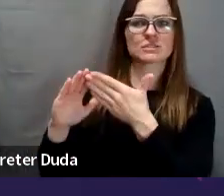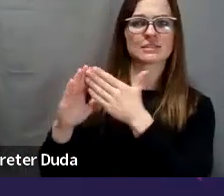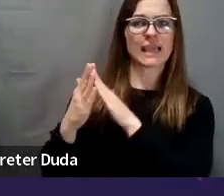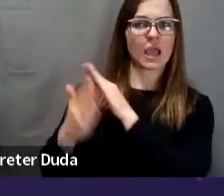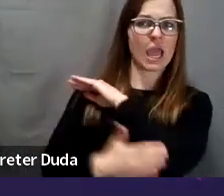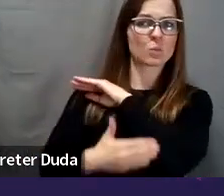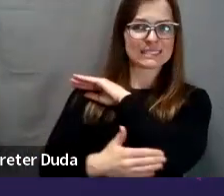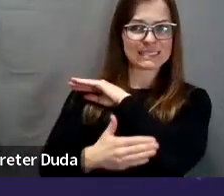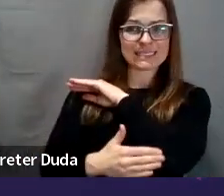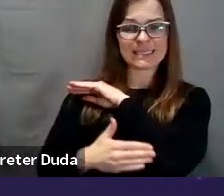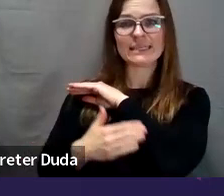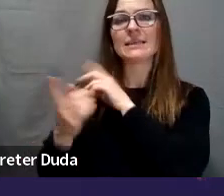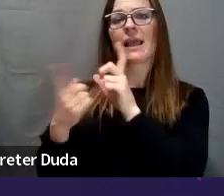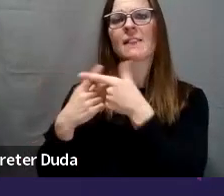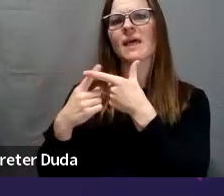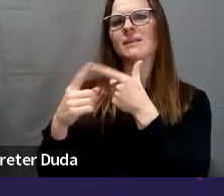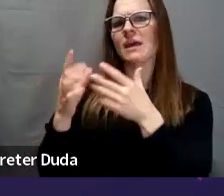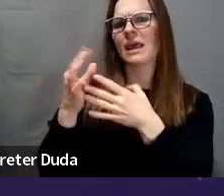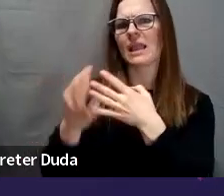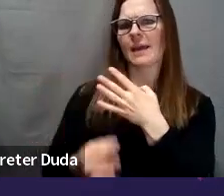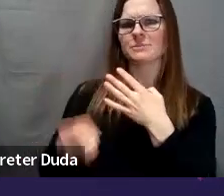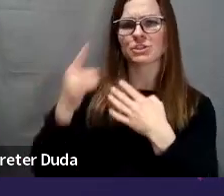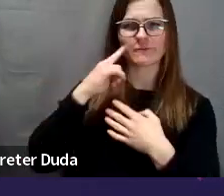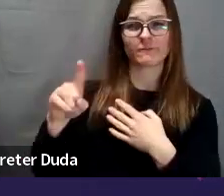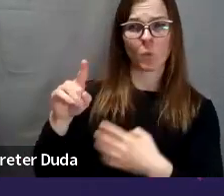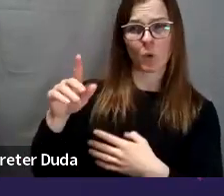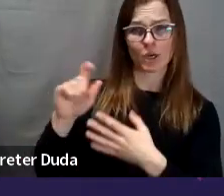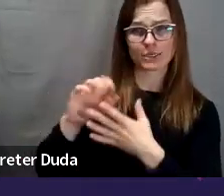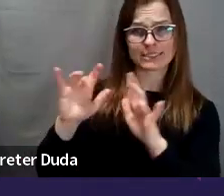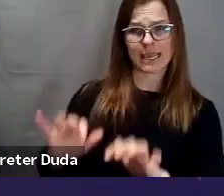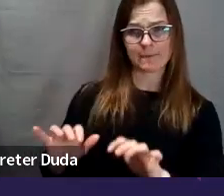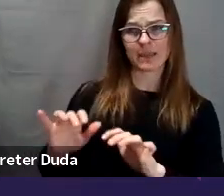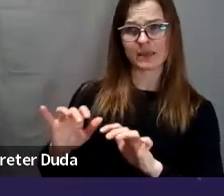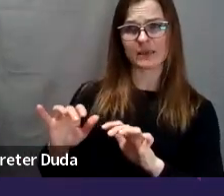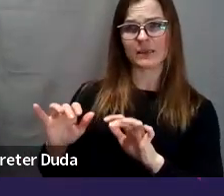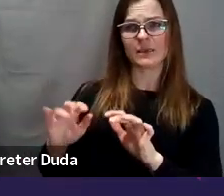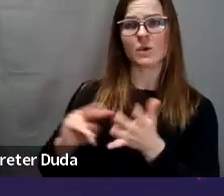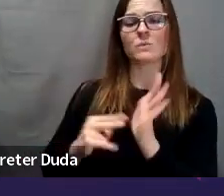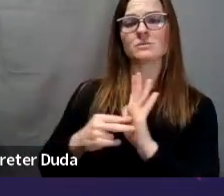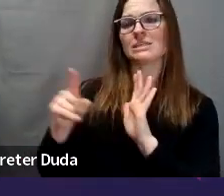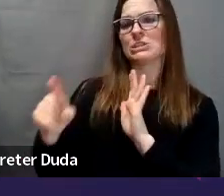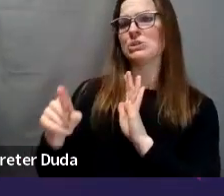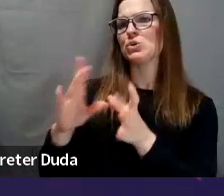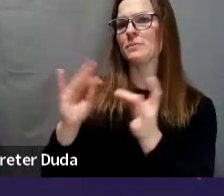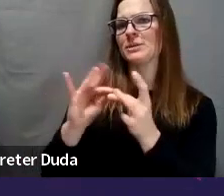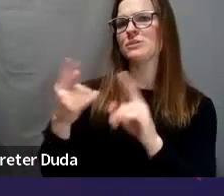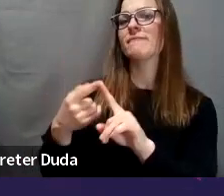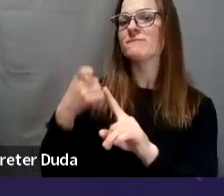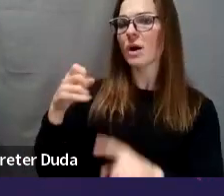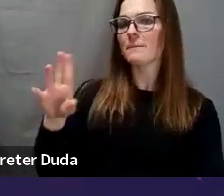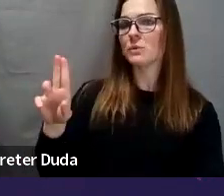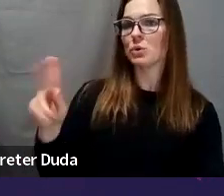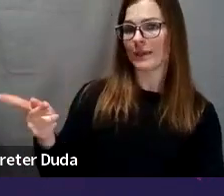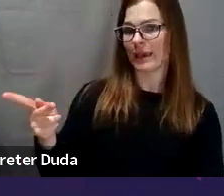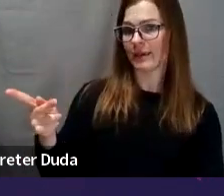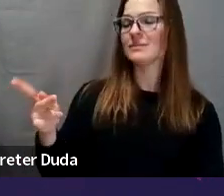then there should be an option to be able to type, and you can say that you're from the UK. And I'll